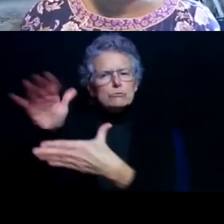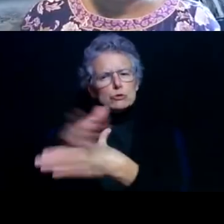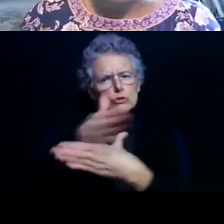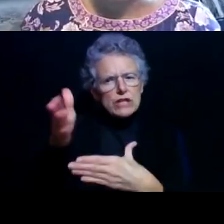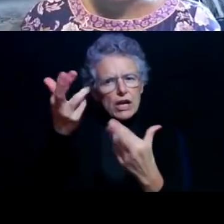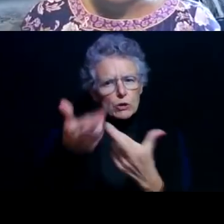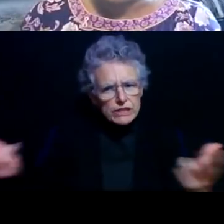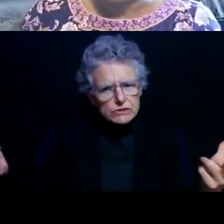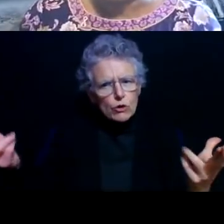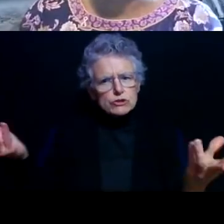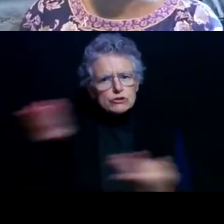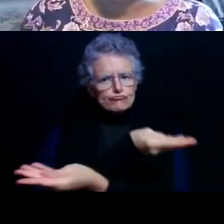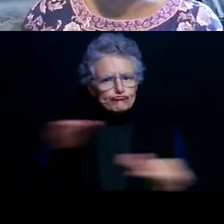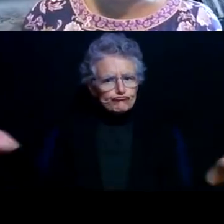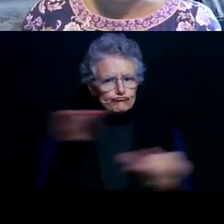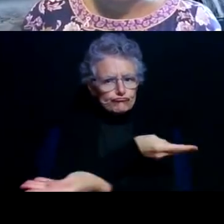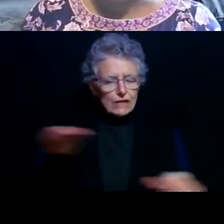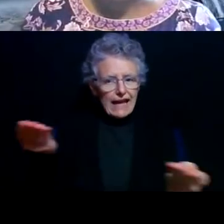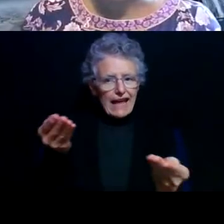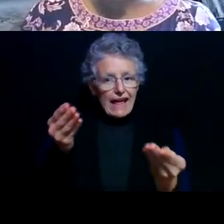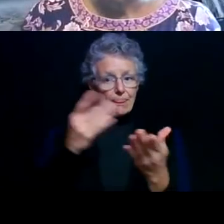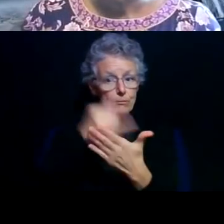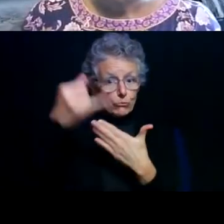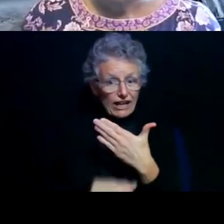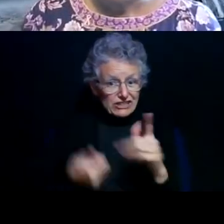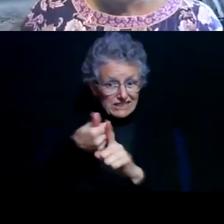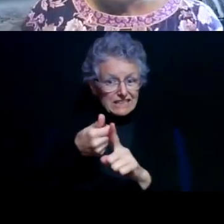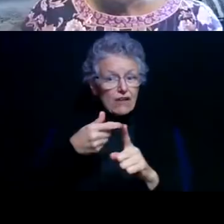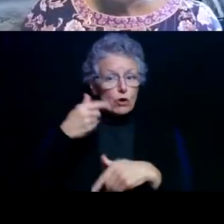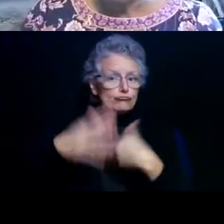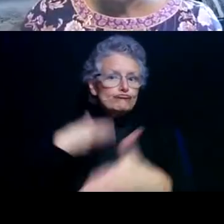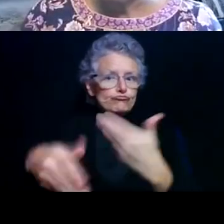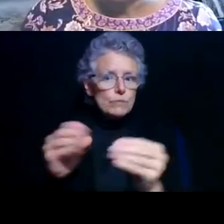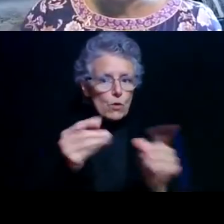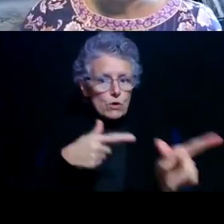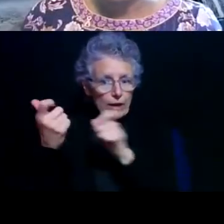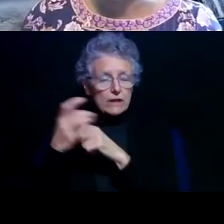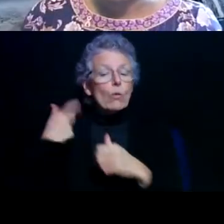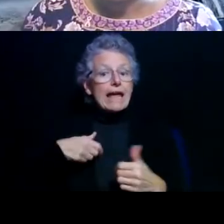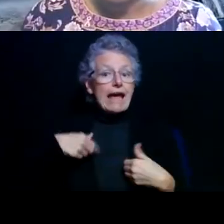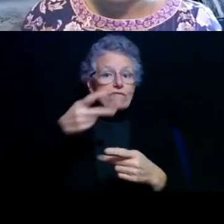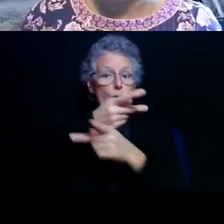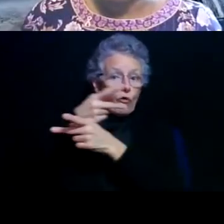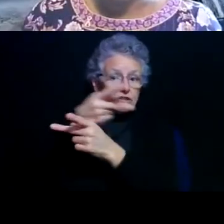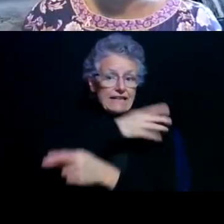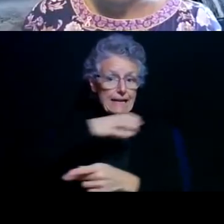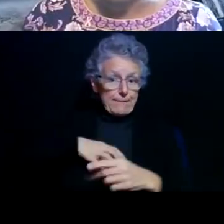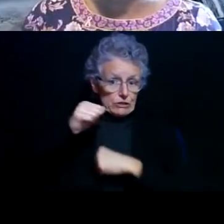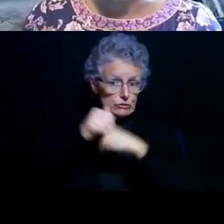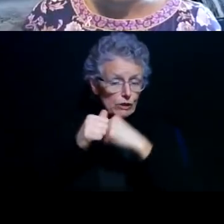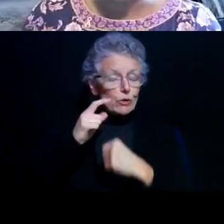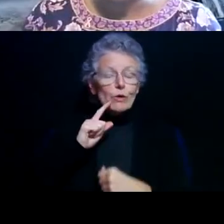and to move the initiatives forward. We have our oversight committee structure, and we were